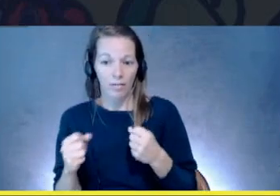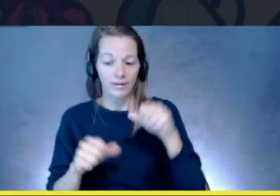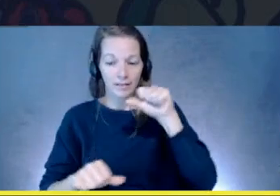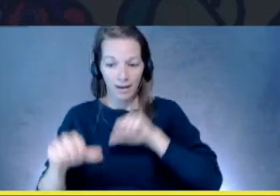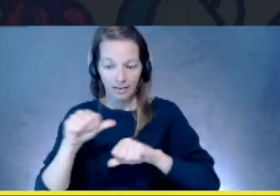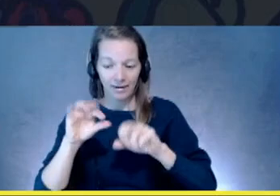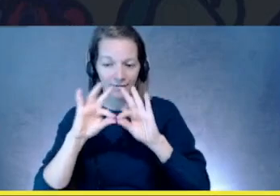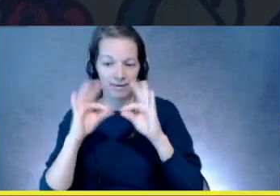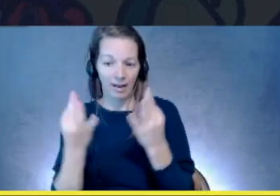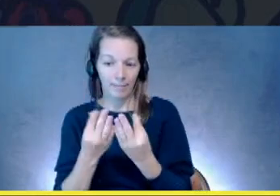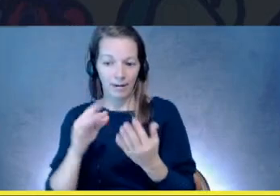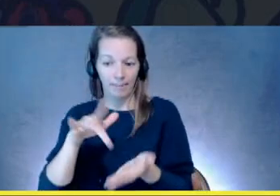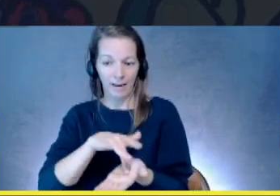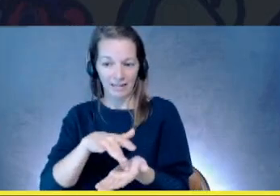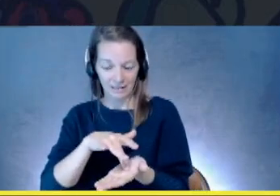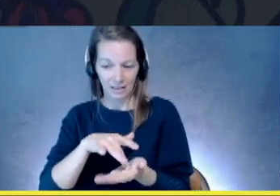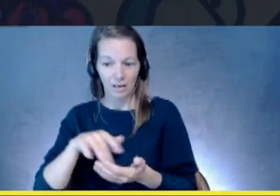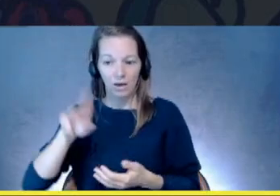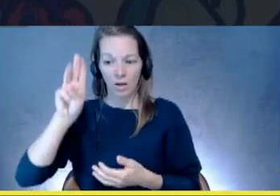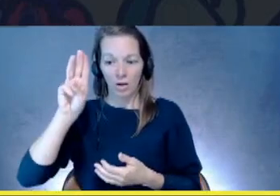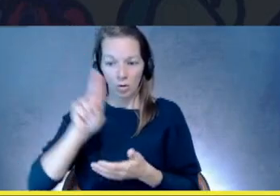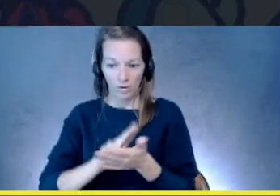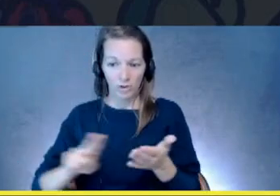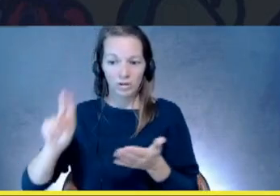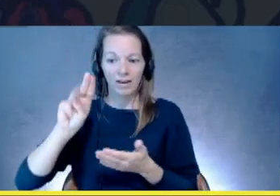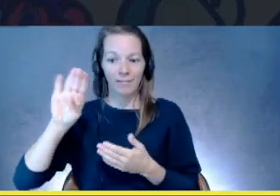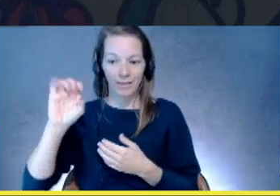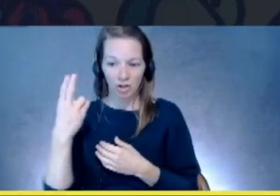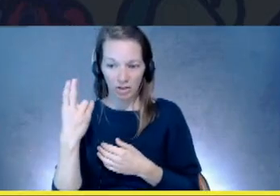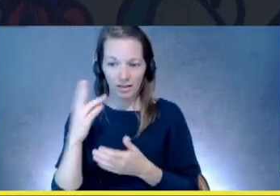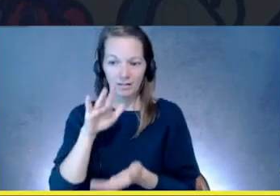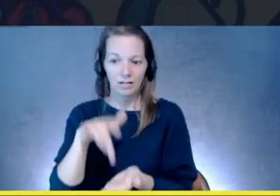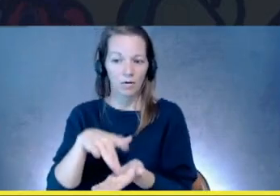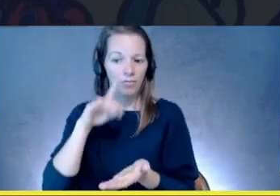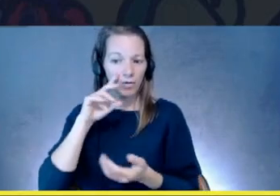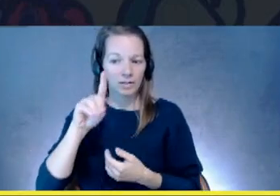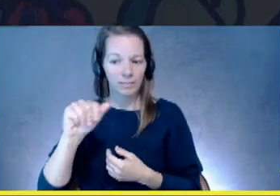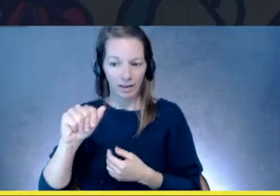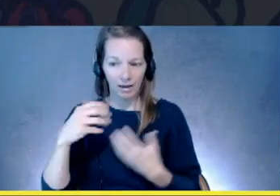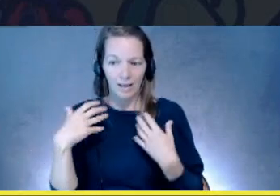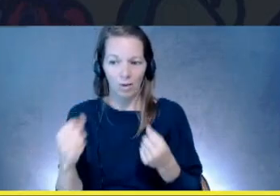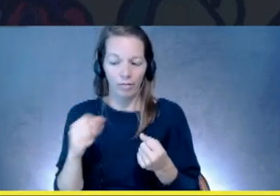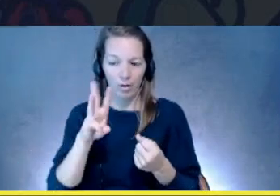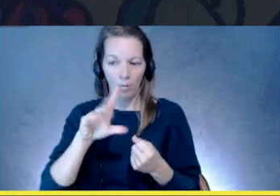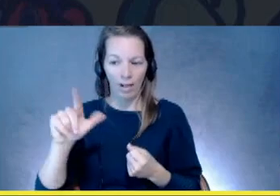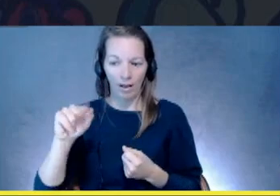Family Medicine at the University of Michigan Center for Disability Health and Wellness.